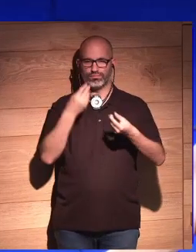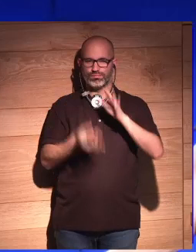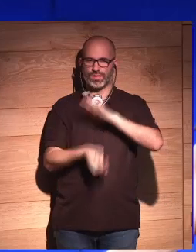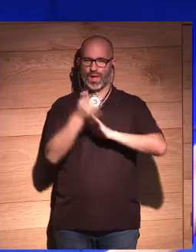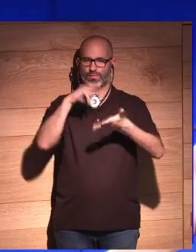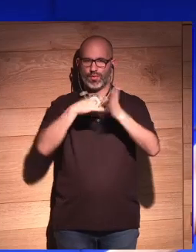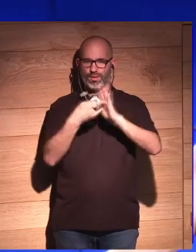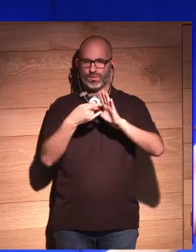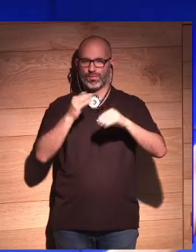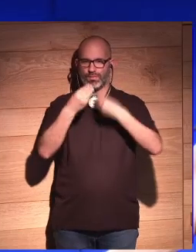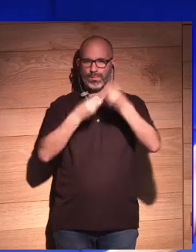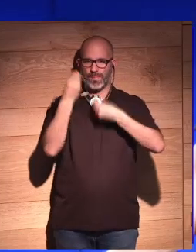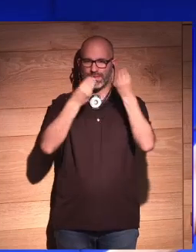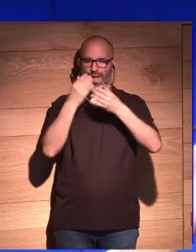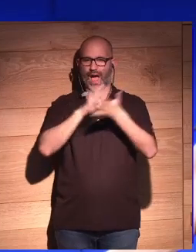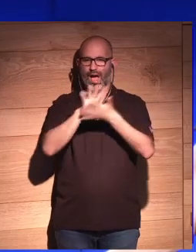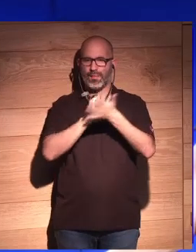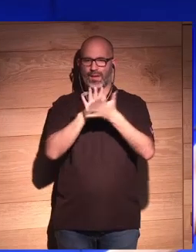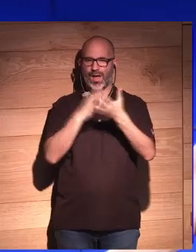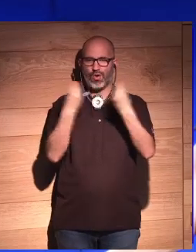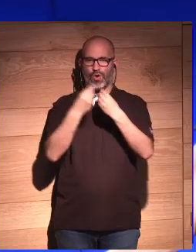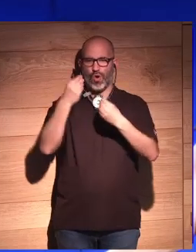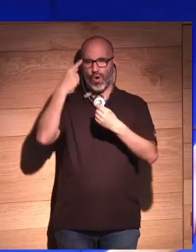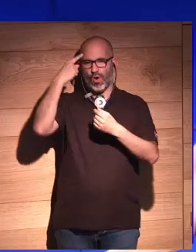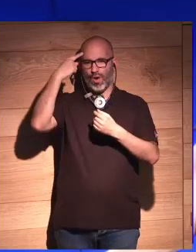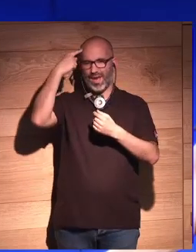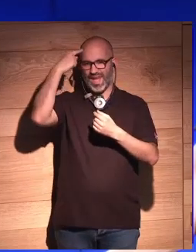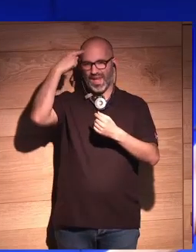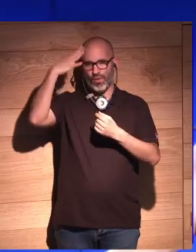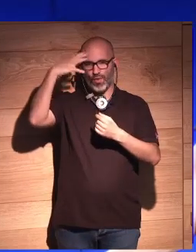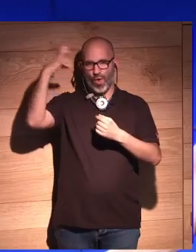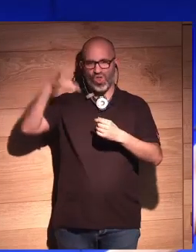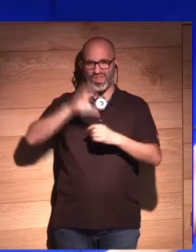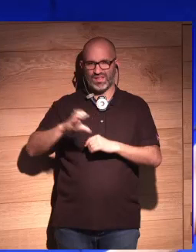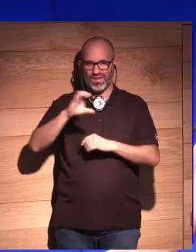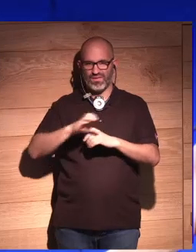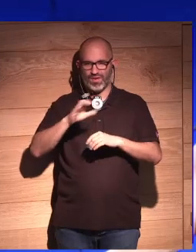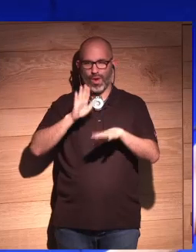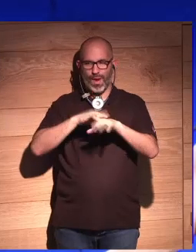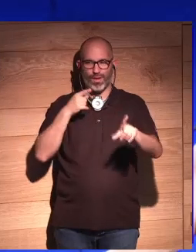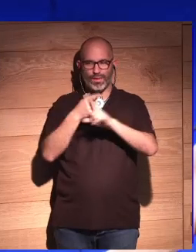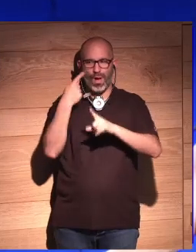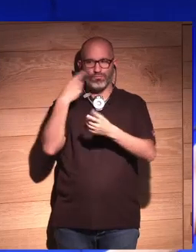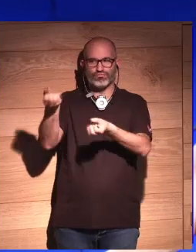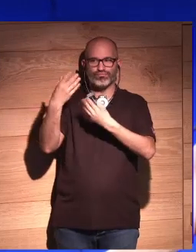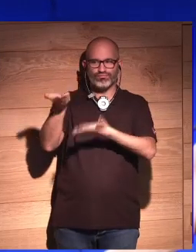understand, what is this? What is it? How is this medium engaging our brains?